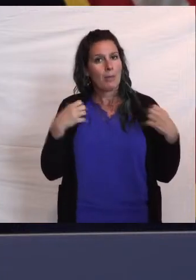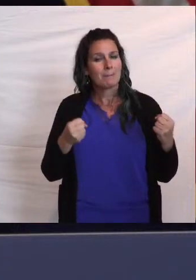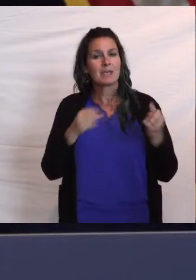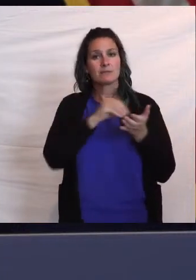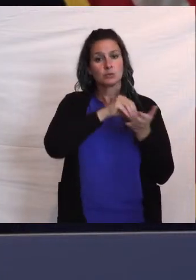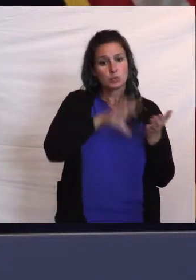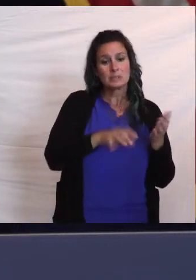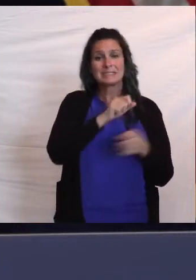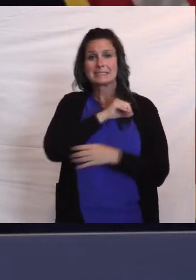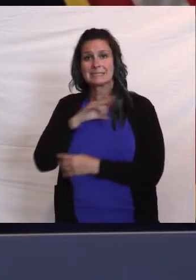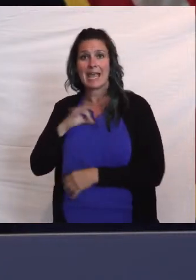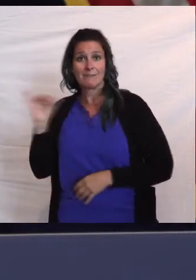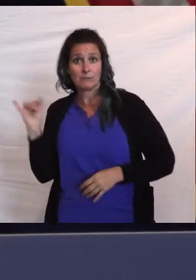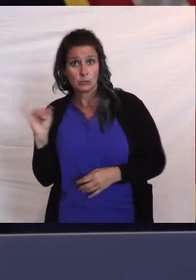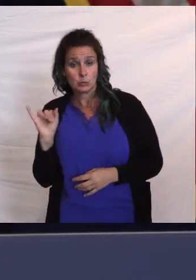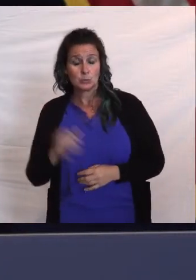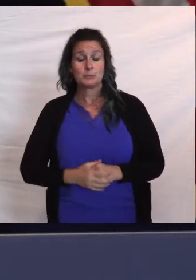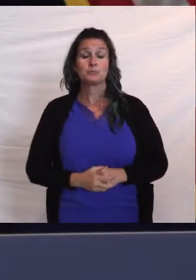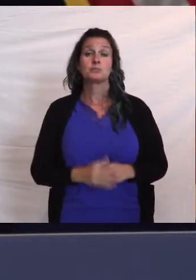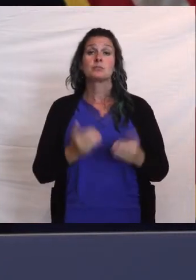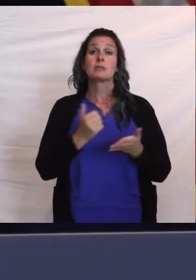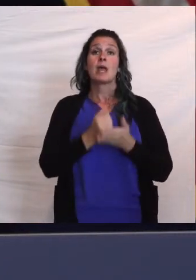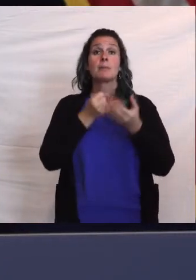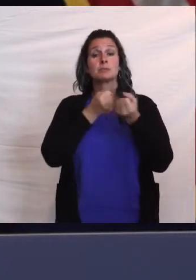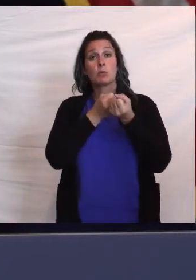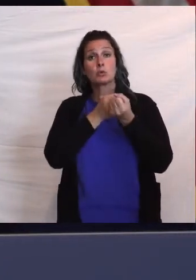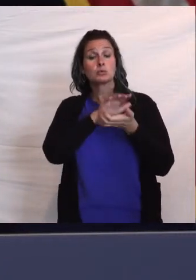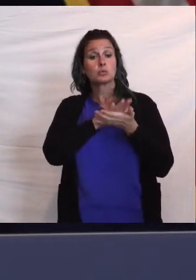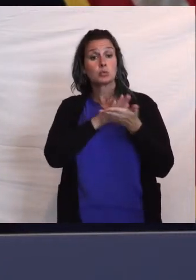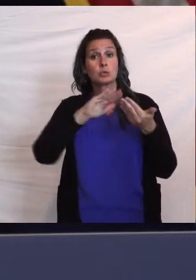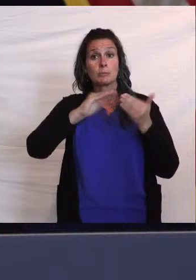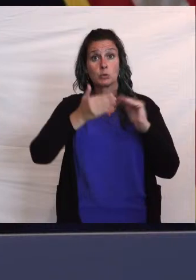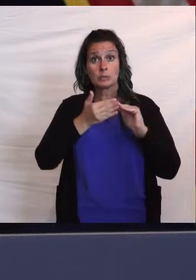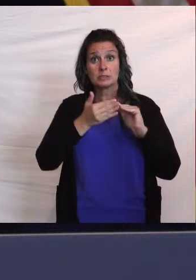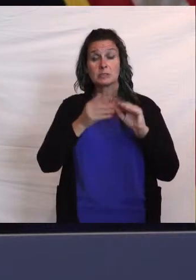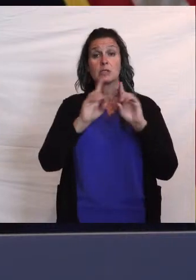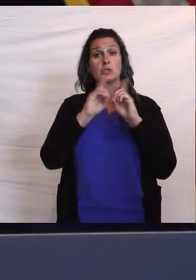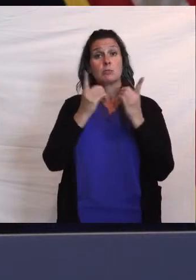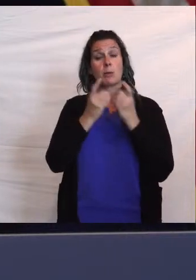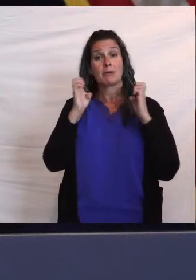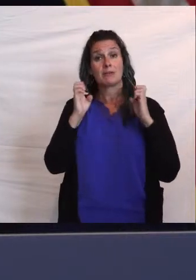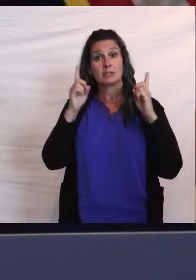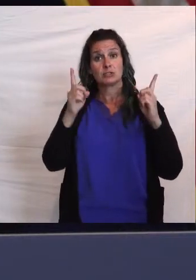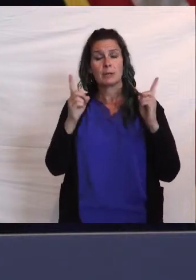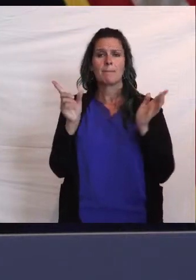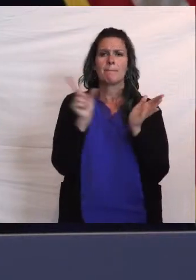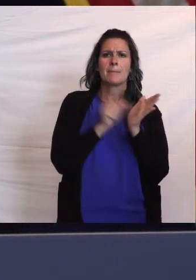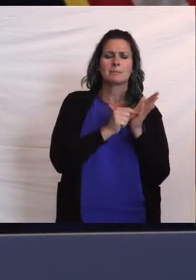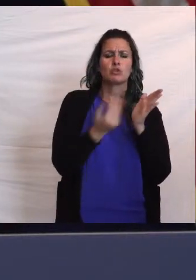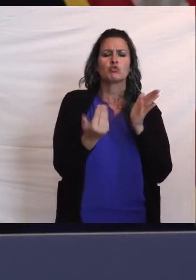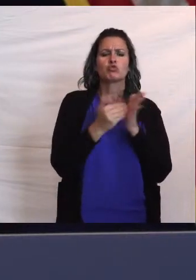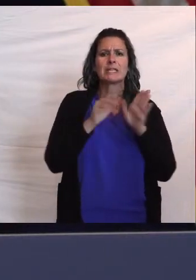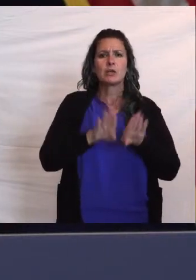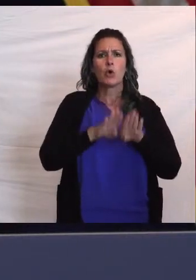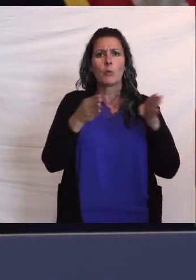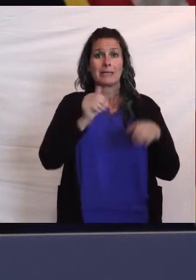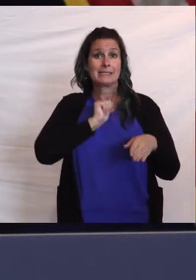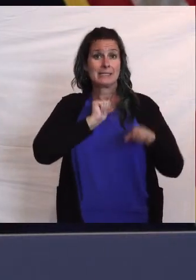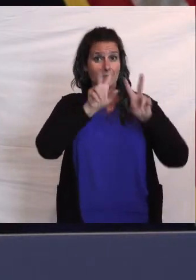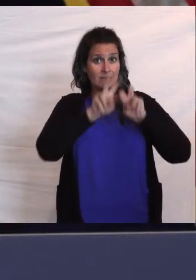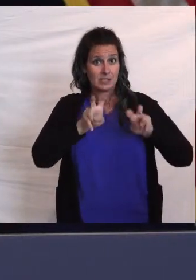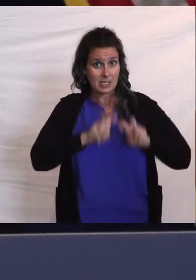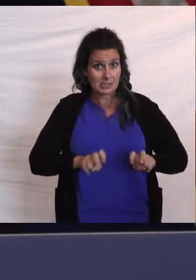staff. To help support our school communities, the department published a reopening self-assessment that